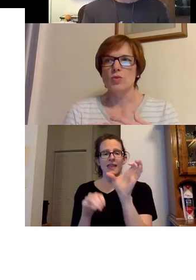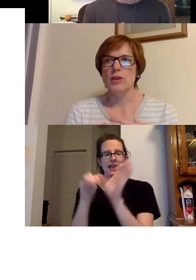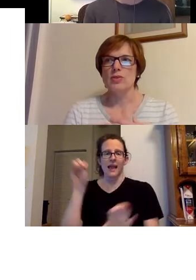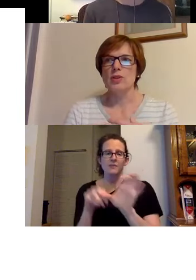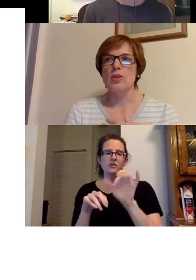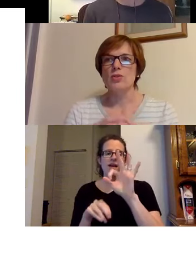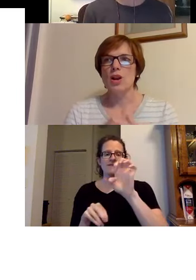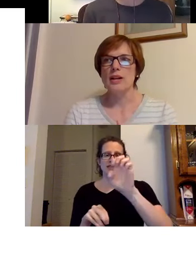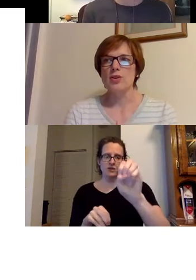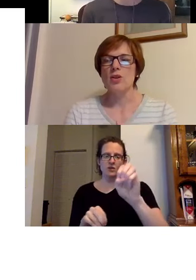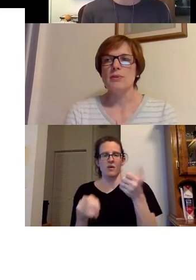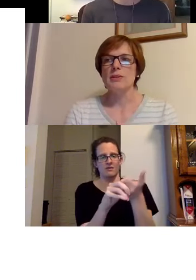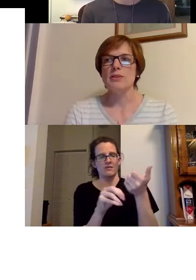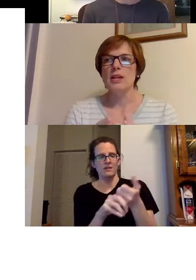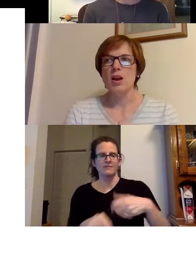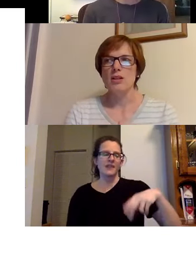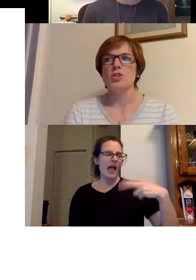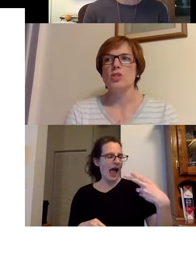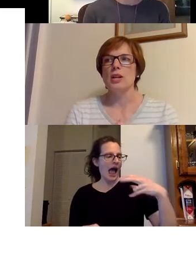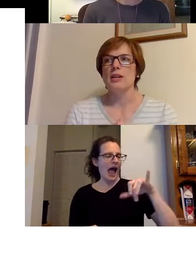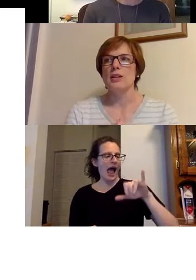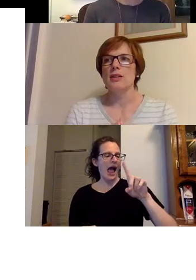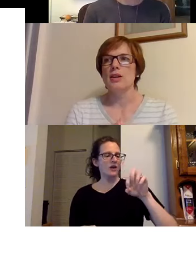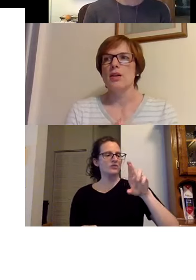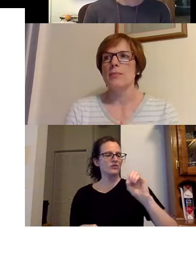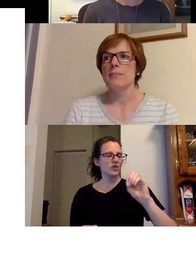essential oils. And those are hydrocarbons and oxygenated